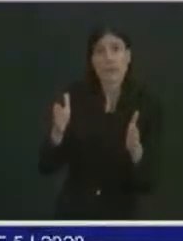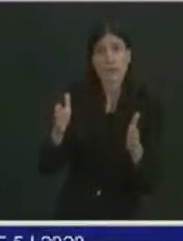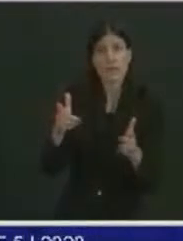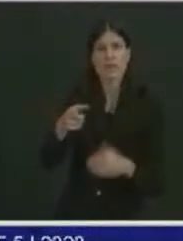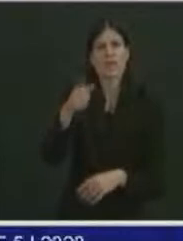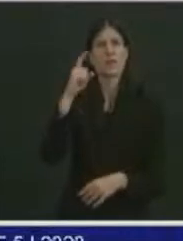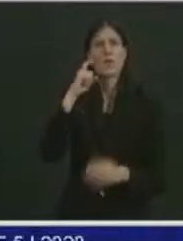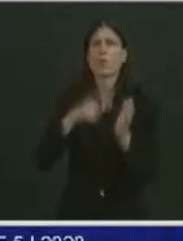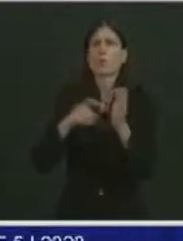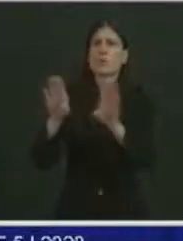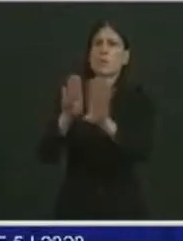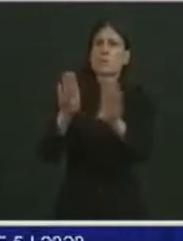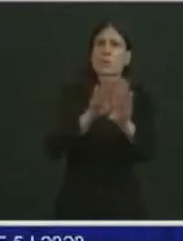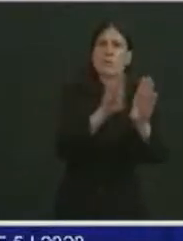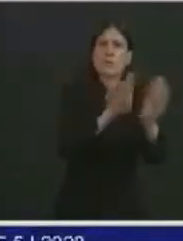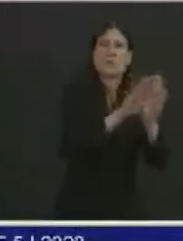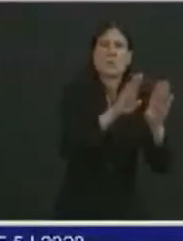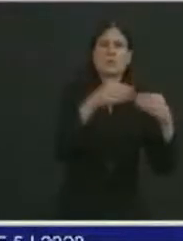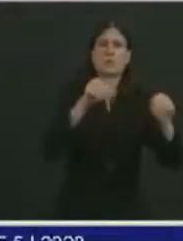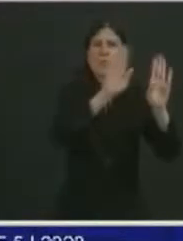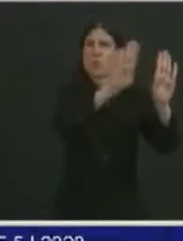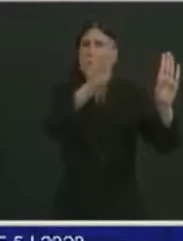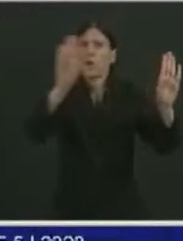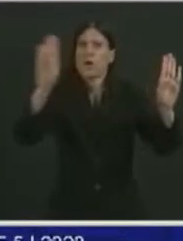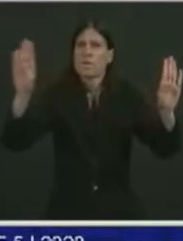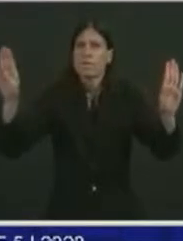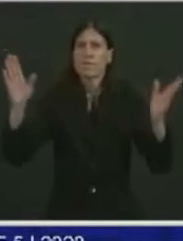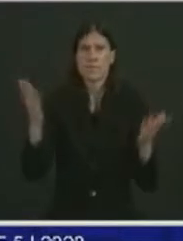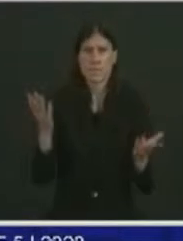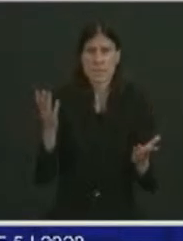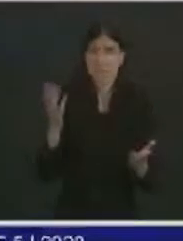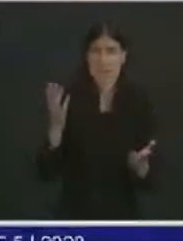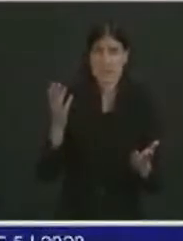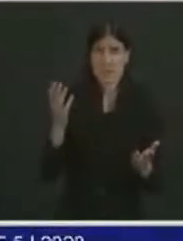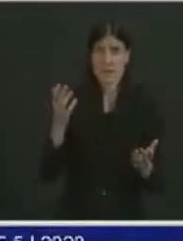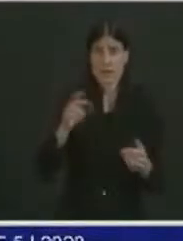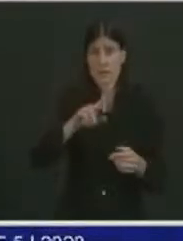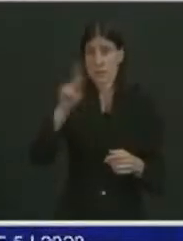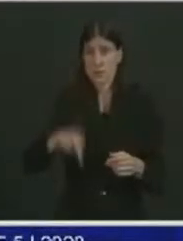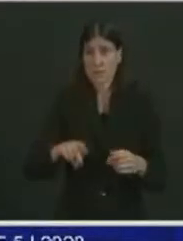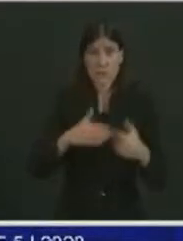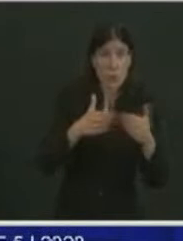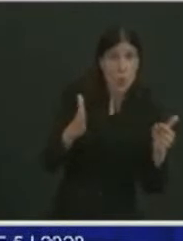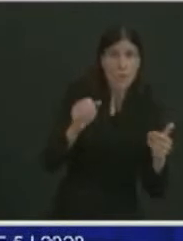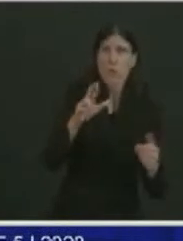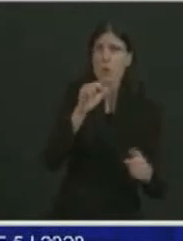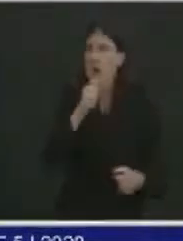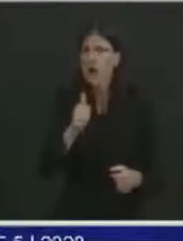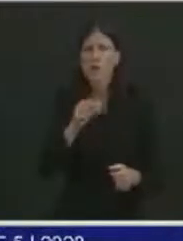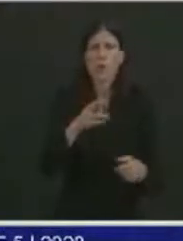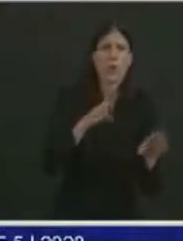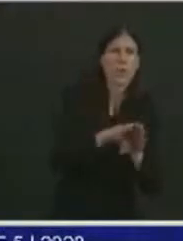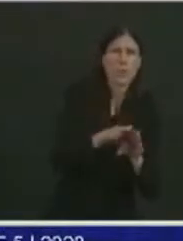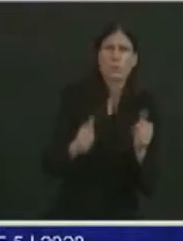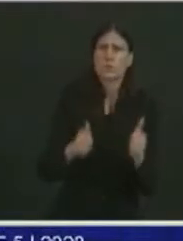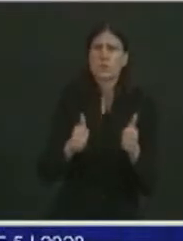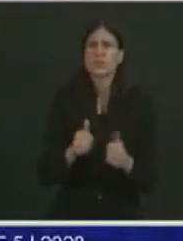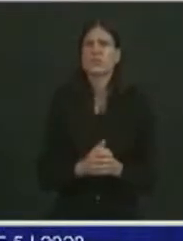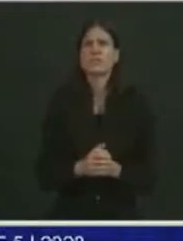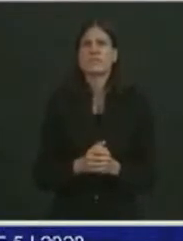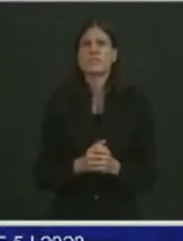Hill is boarded up, Fox Point is boarded up. Is it open for a family that wants to come to Providence tonight to go